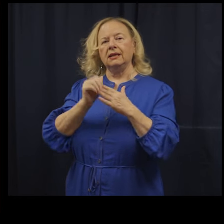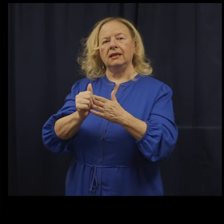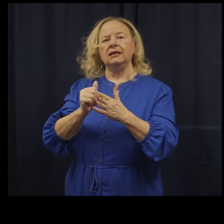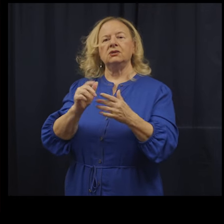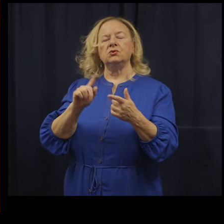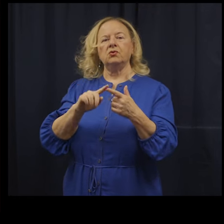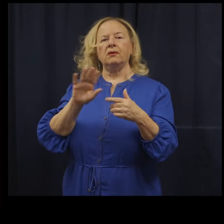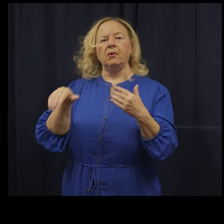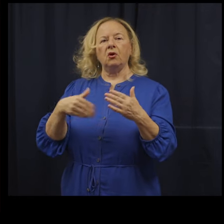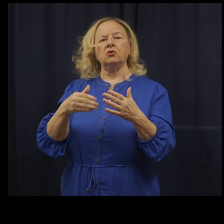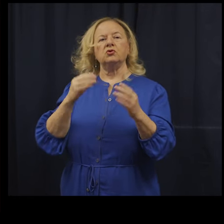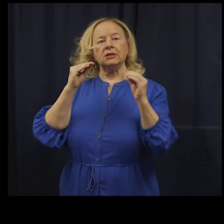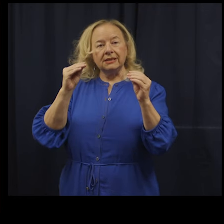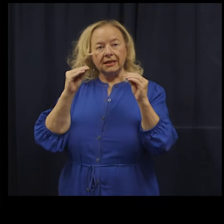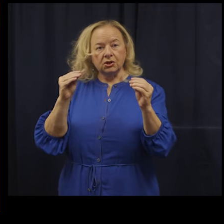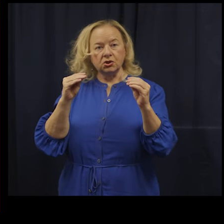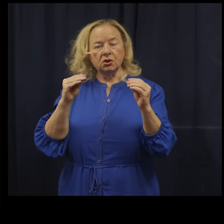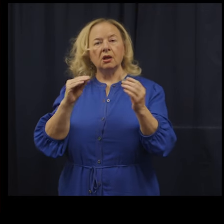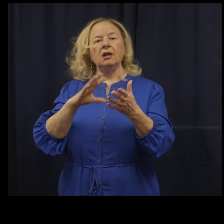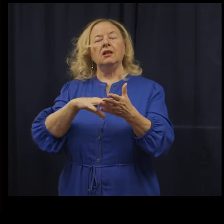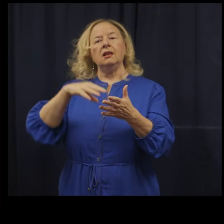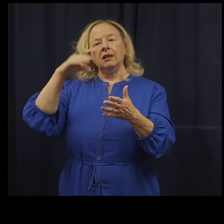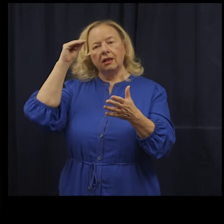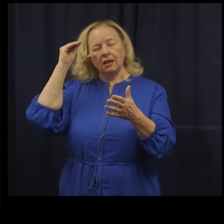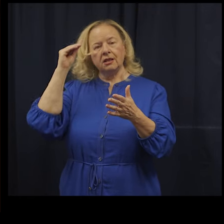So let us learn in order to teach.